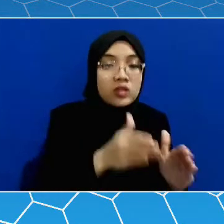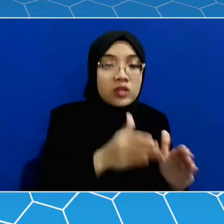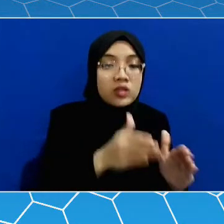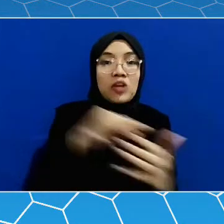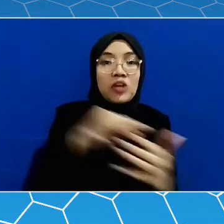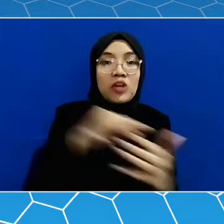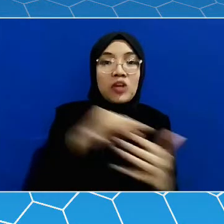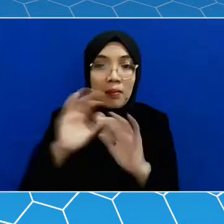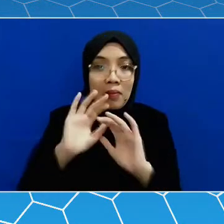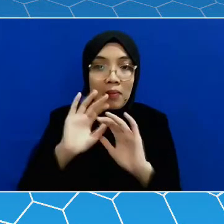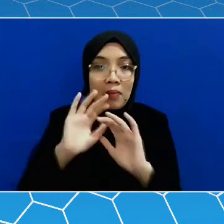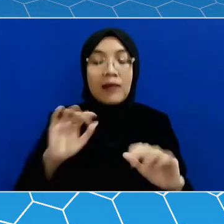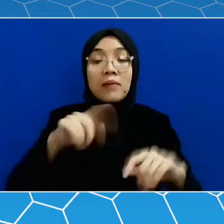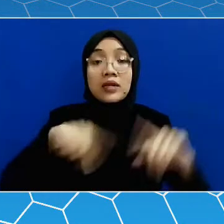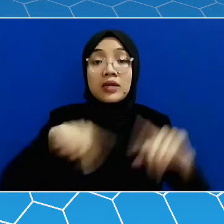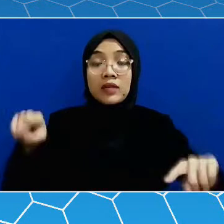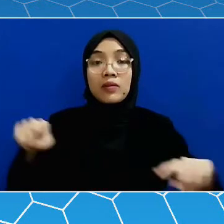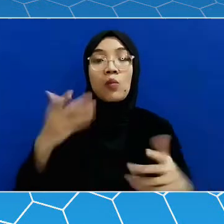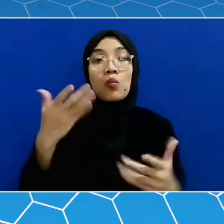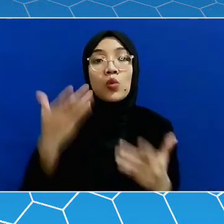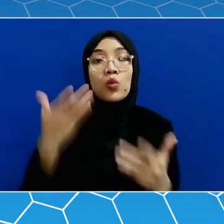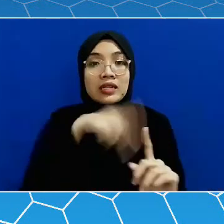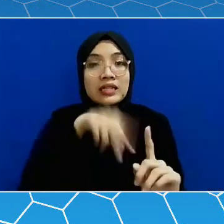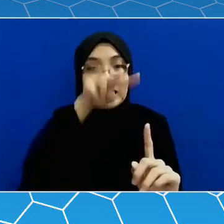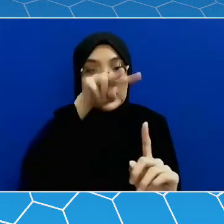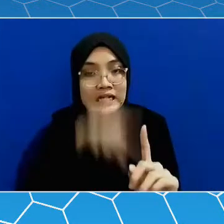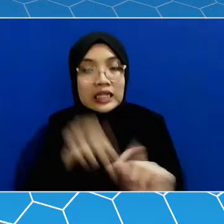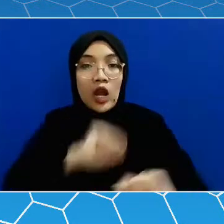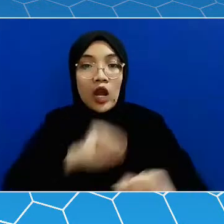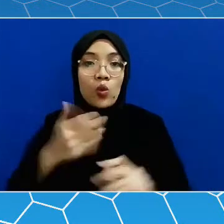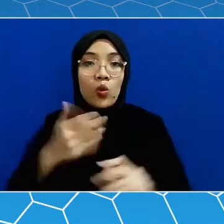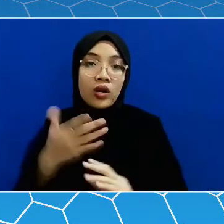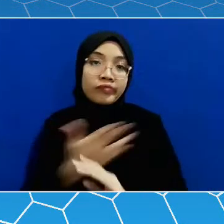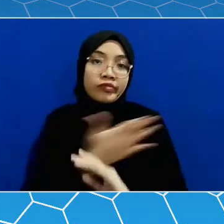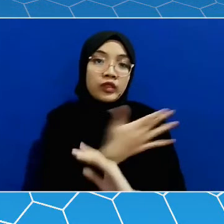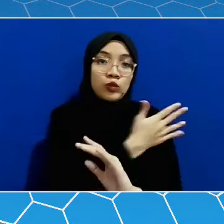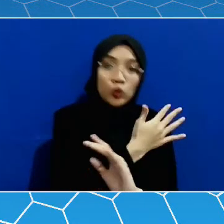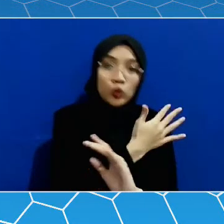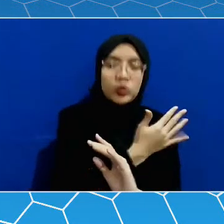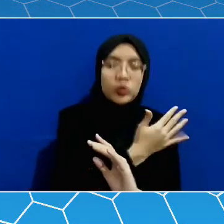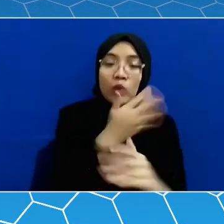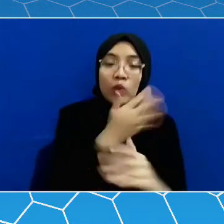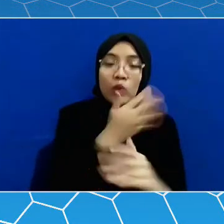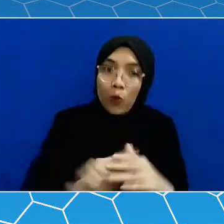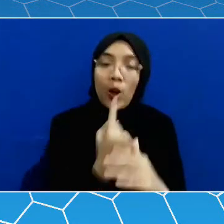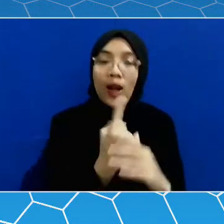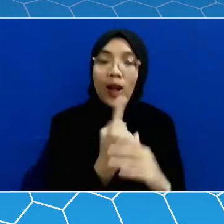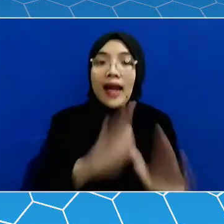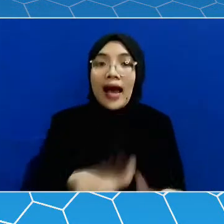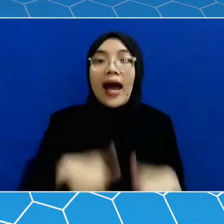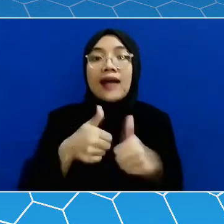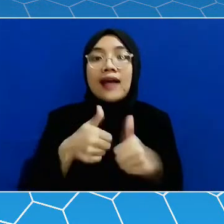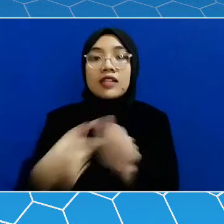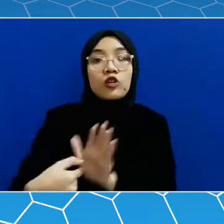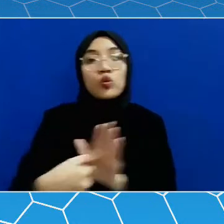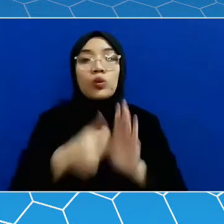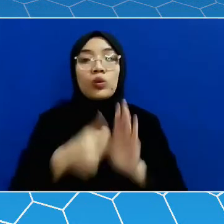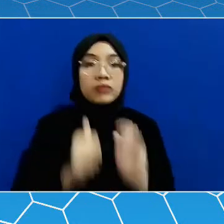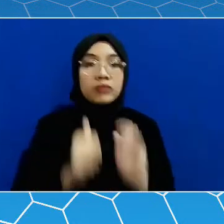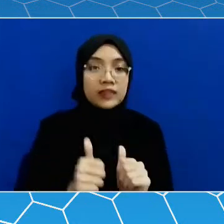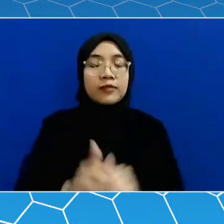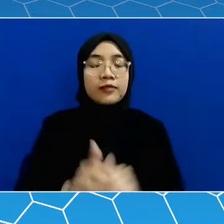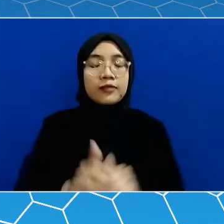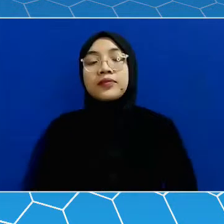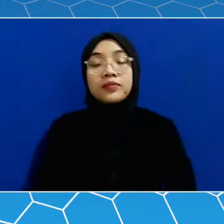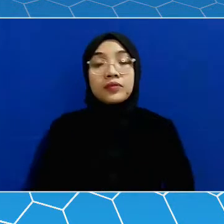screening program, which has started a long time ago, had proven that it has shown that. Example, like in breast cancer, our